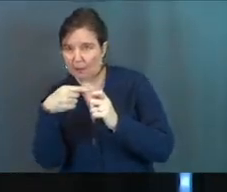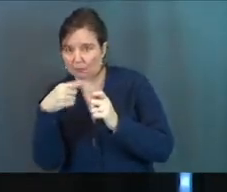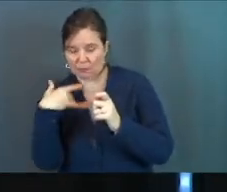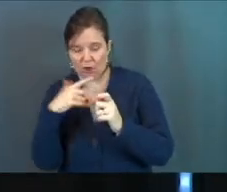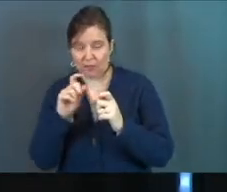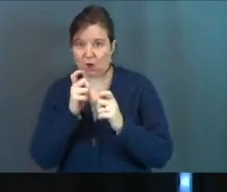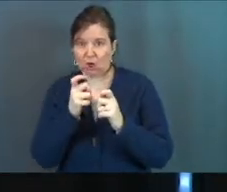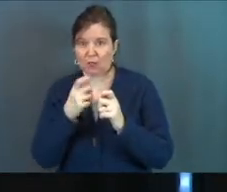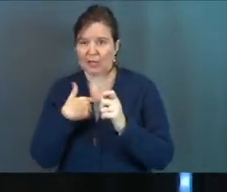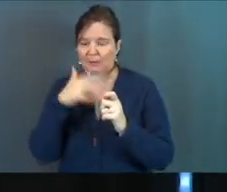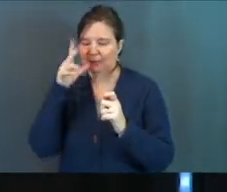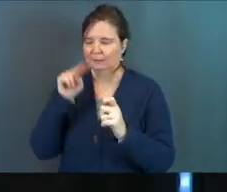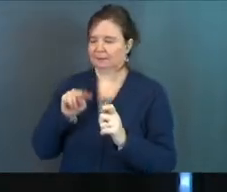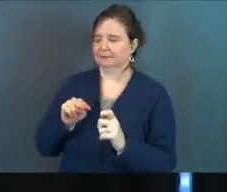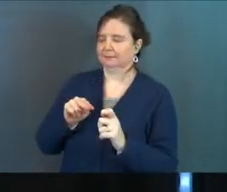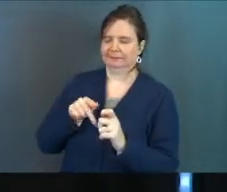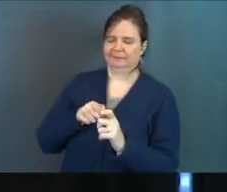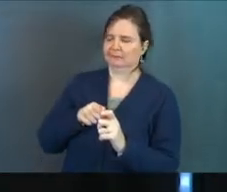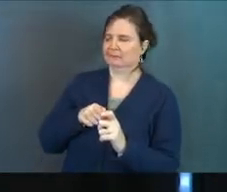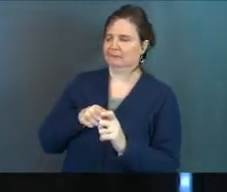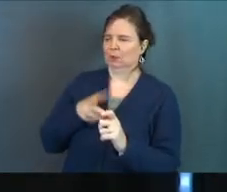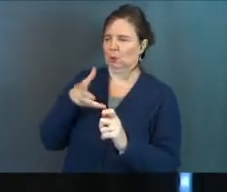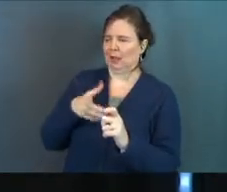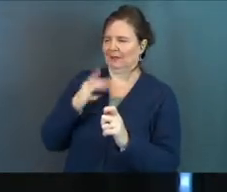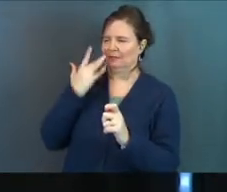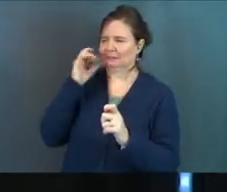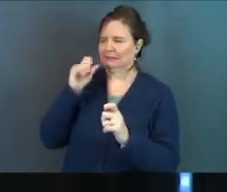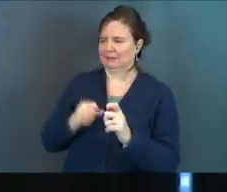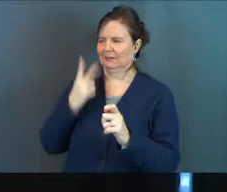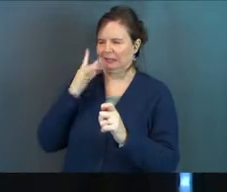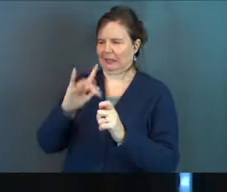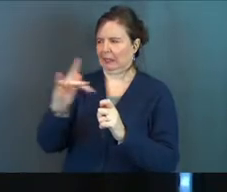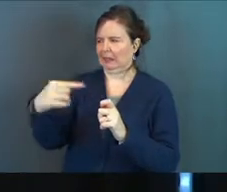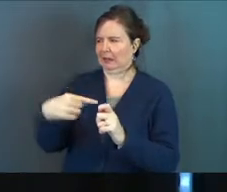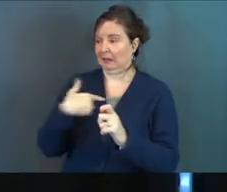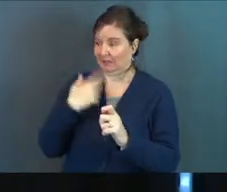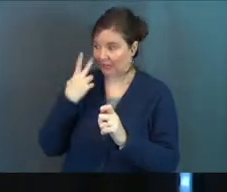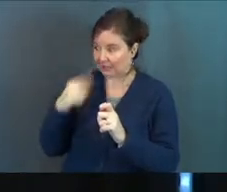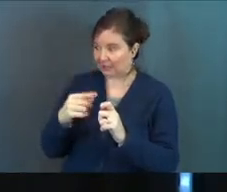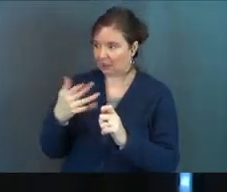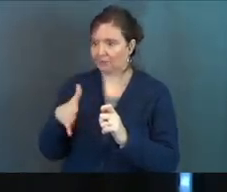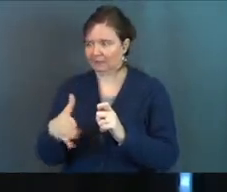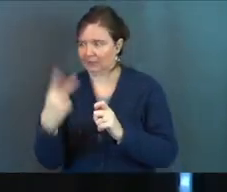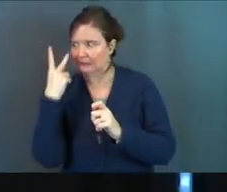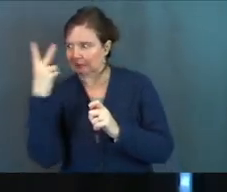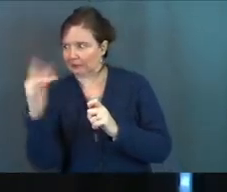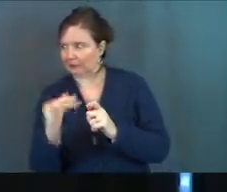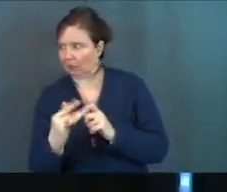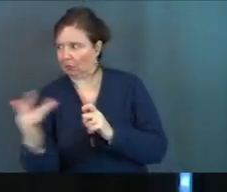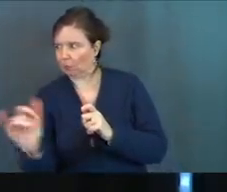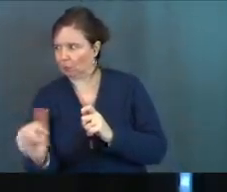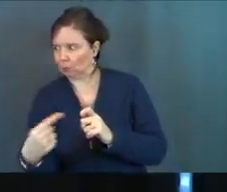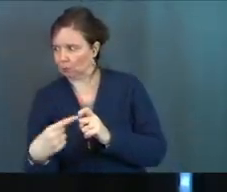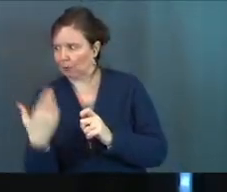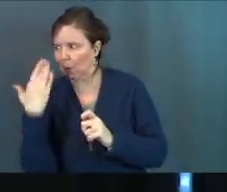bit of silver on that hook. And my dad would look at me and say, Josh, left a little bit of silver. I can see it. And if I can see it, the fish can see it.